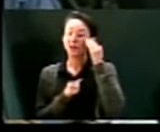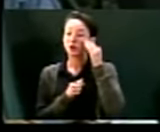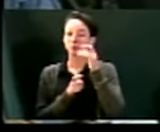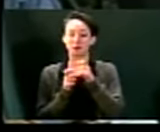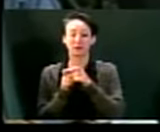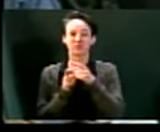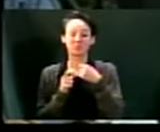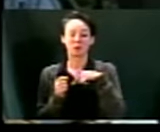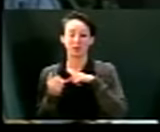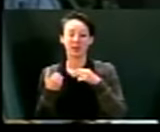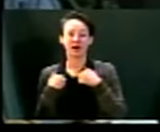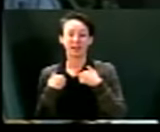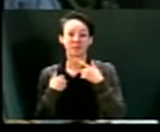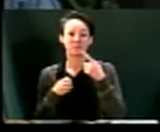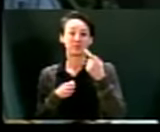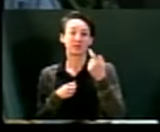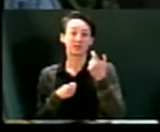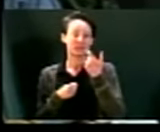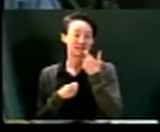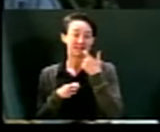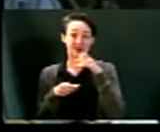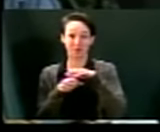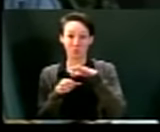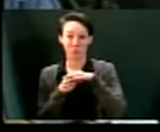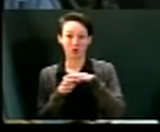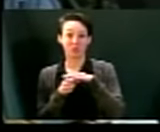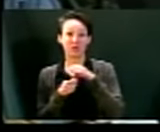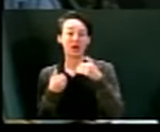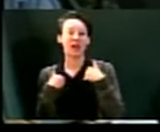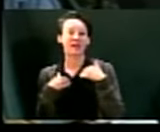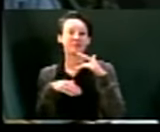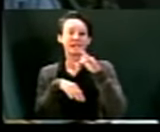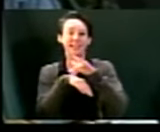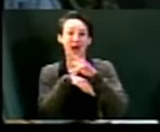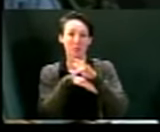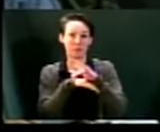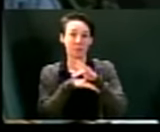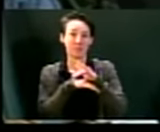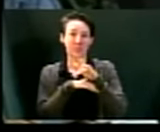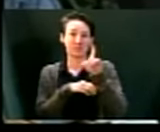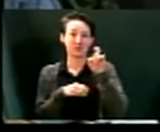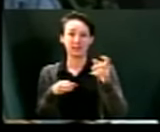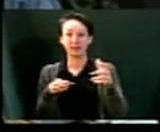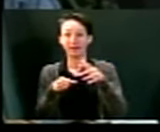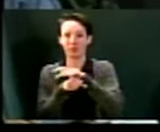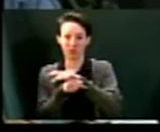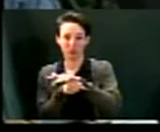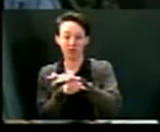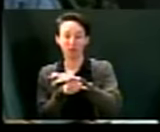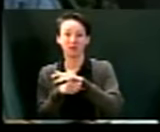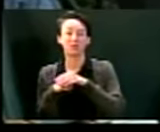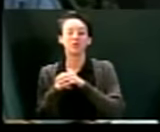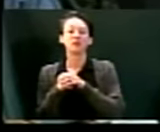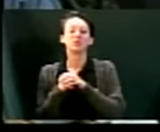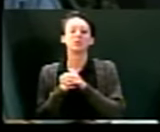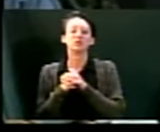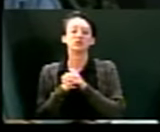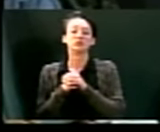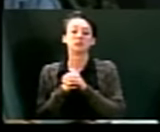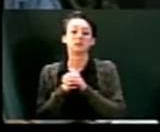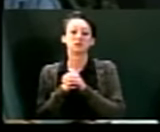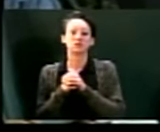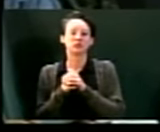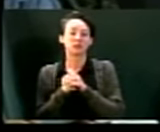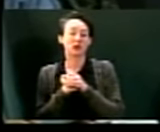we have, as we voted on earlier, we have a gap to fill in our SPED. And so I'm thinking about how much work